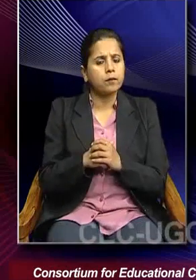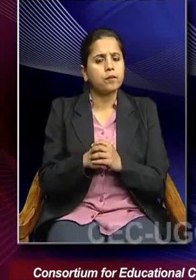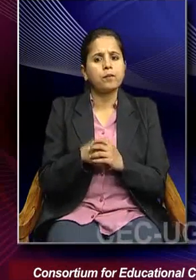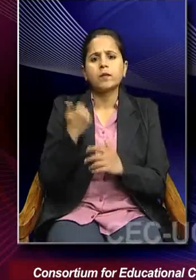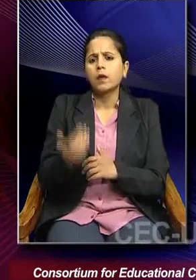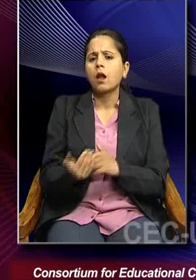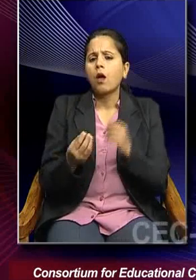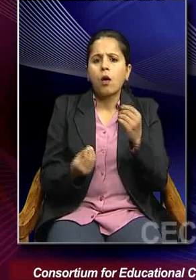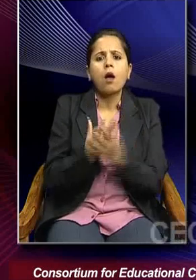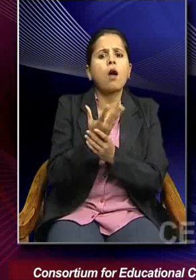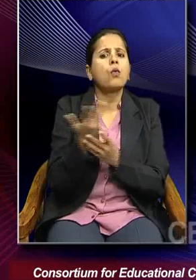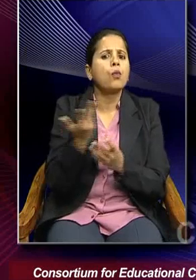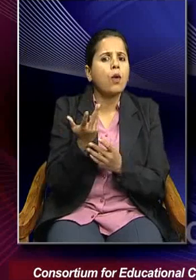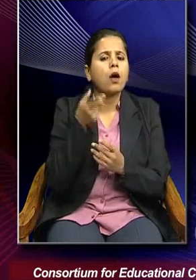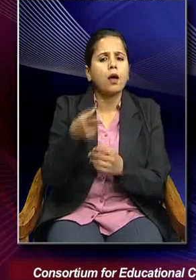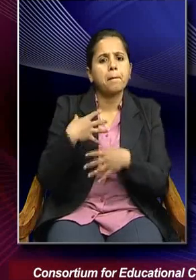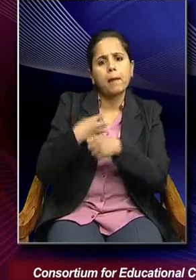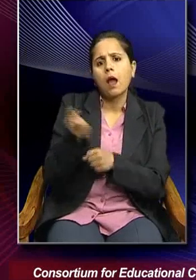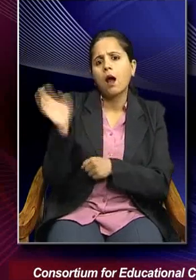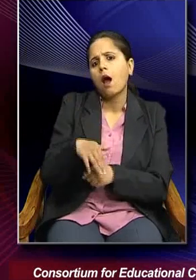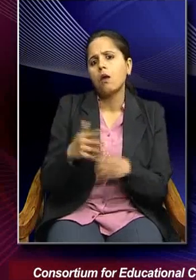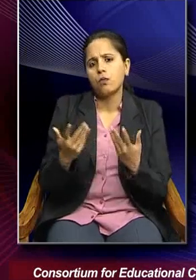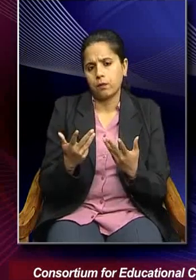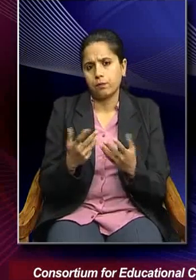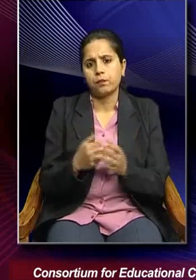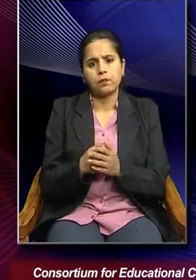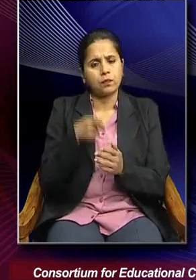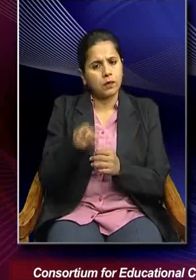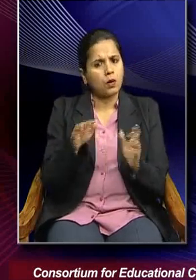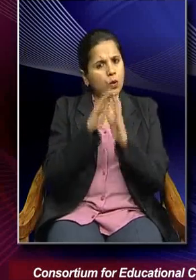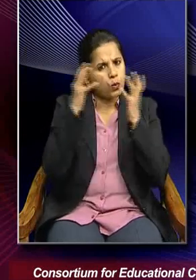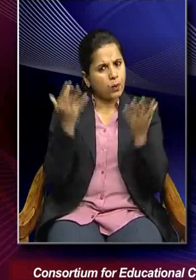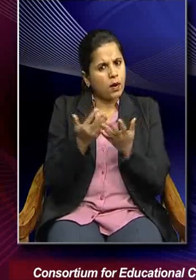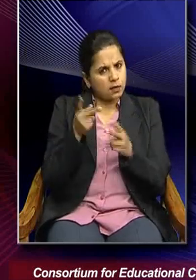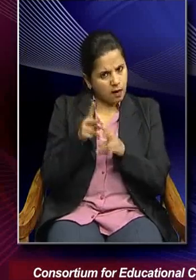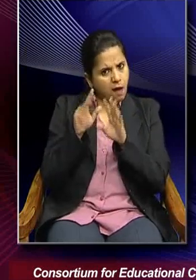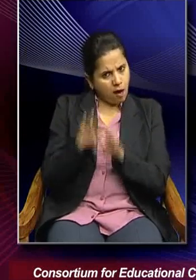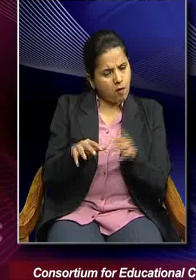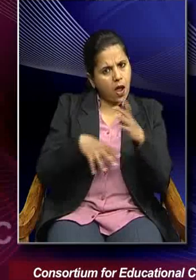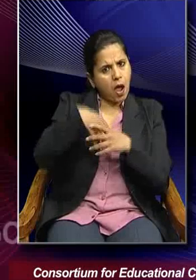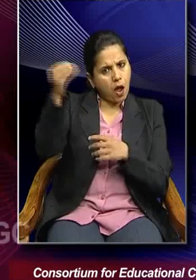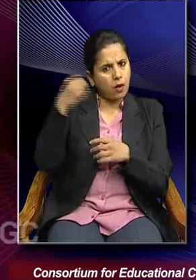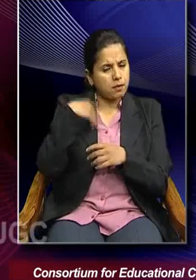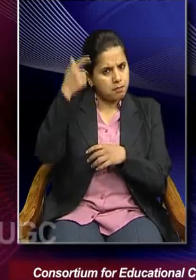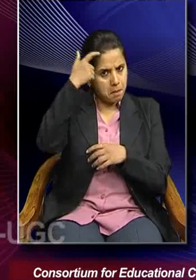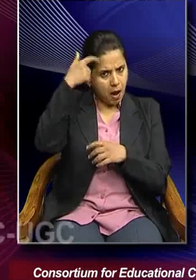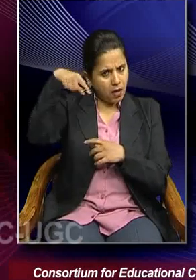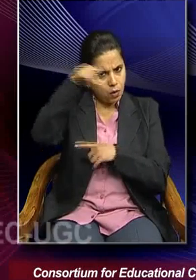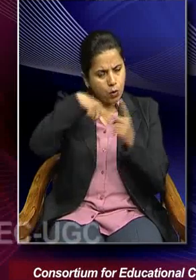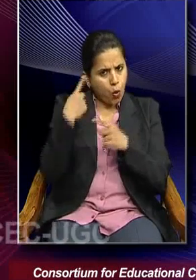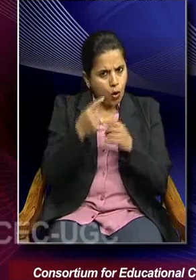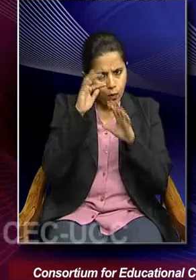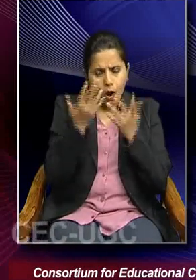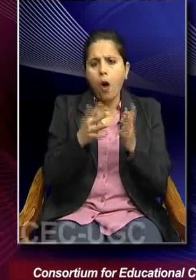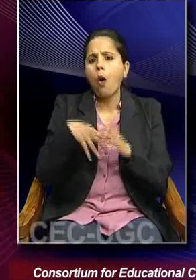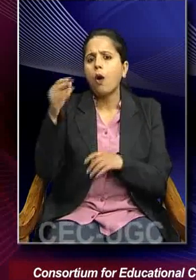is the origin or source of creation? Does the world exist outside the mind?